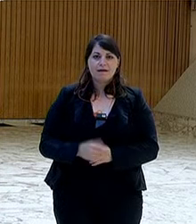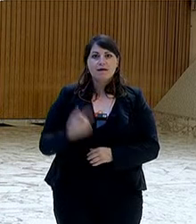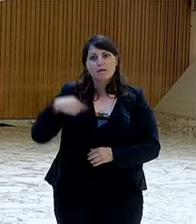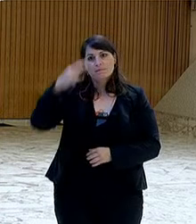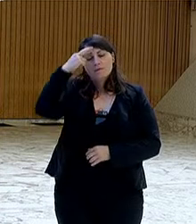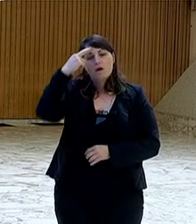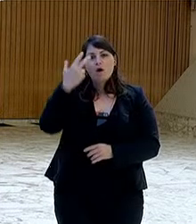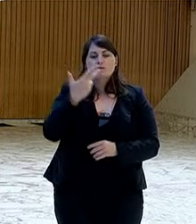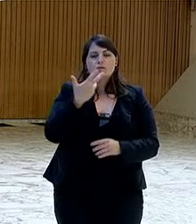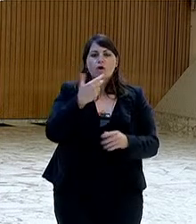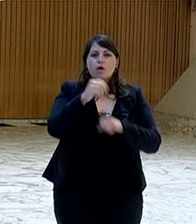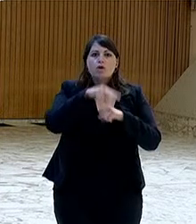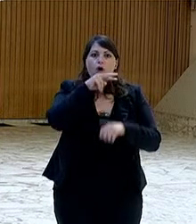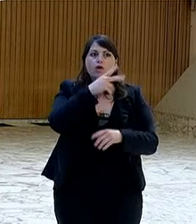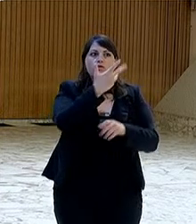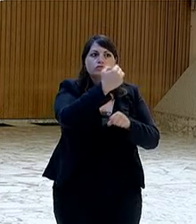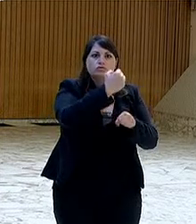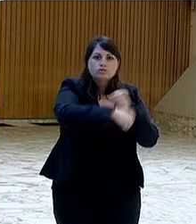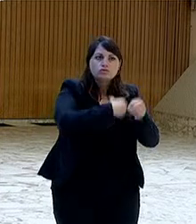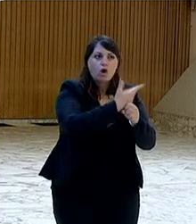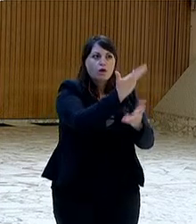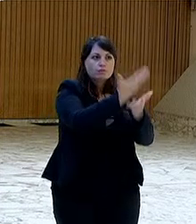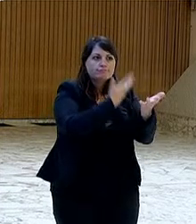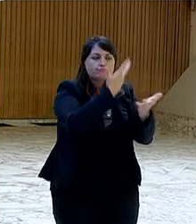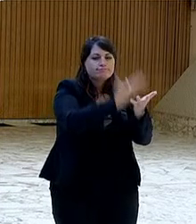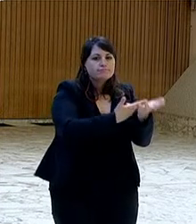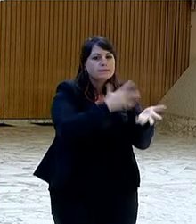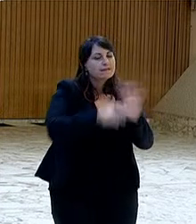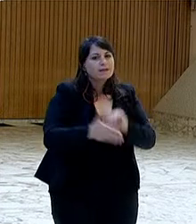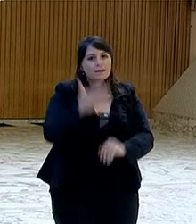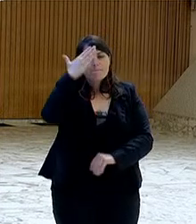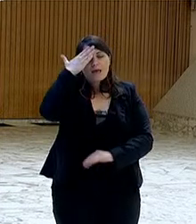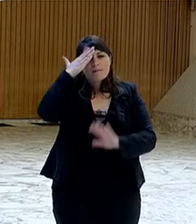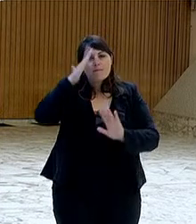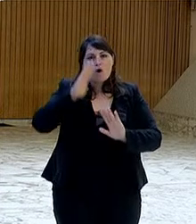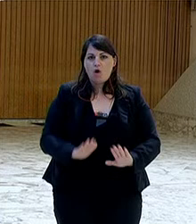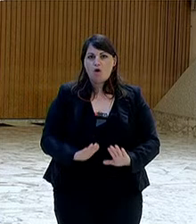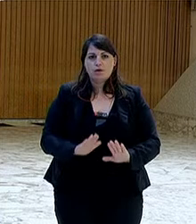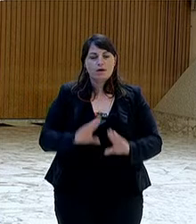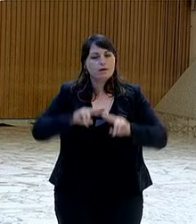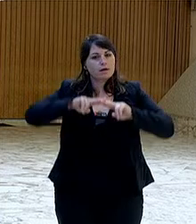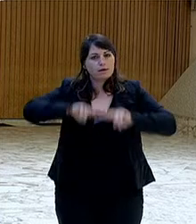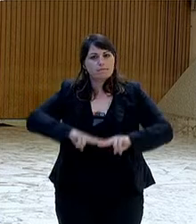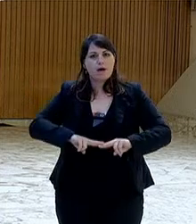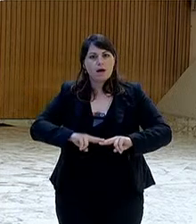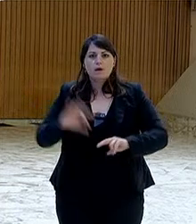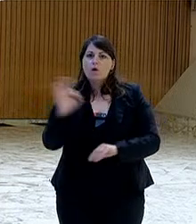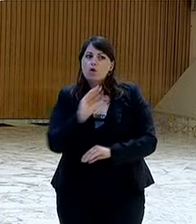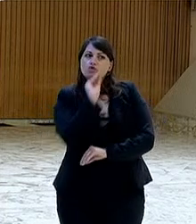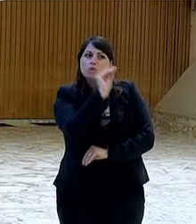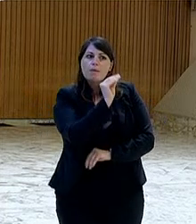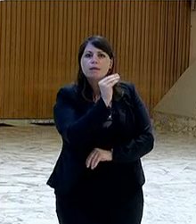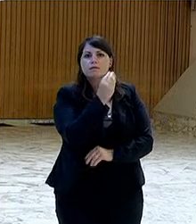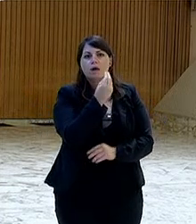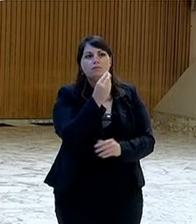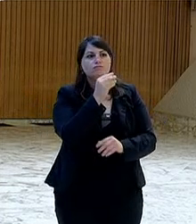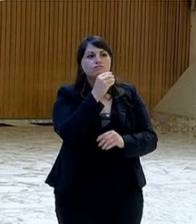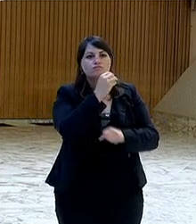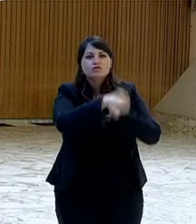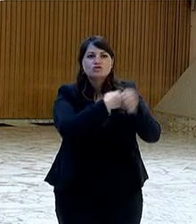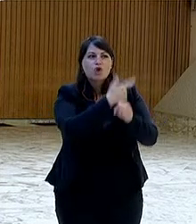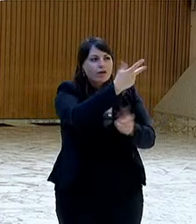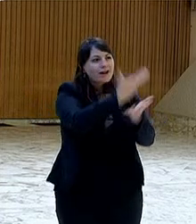young people documented their elders' experiences by taping so video and audio can last beyond their